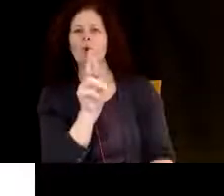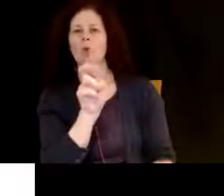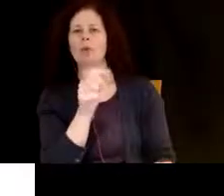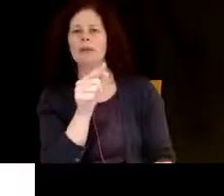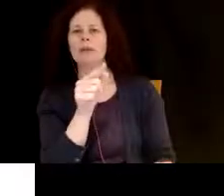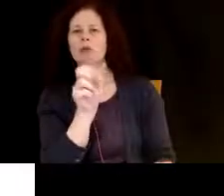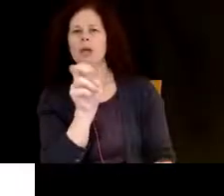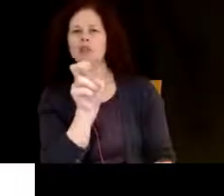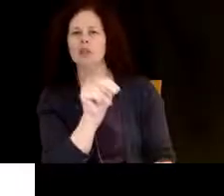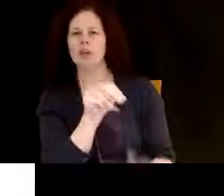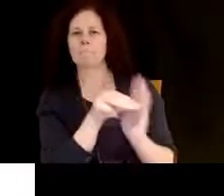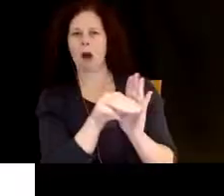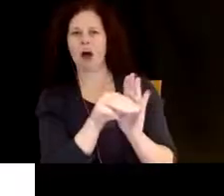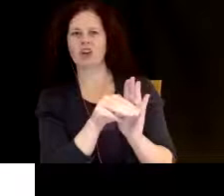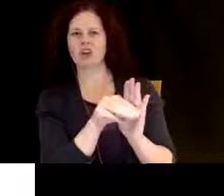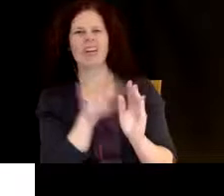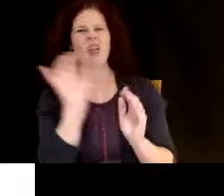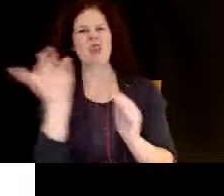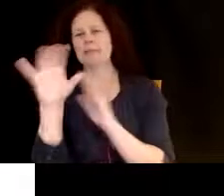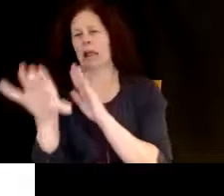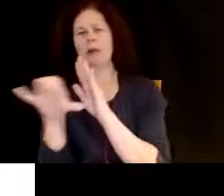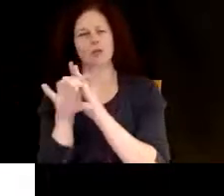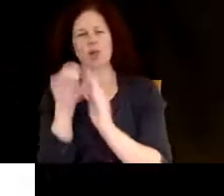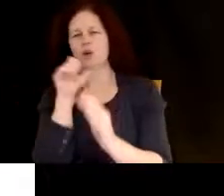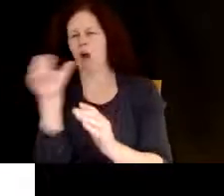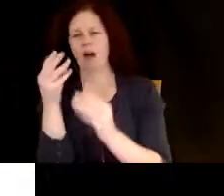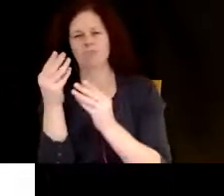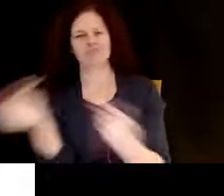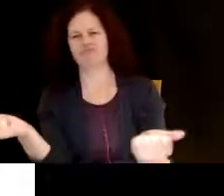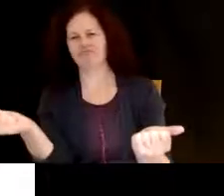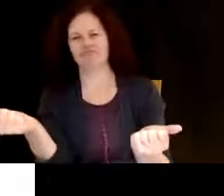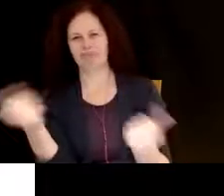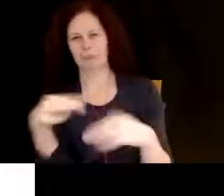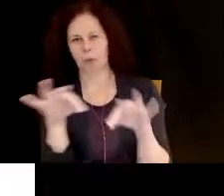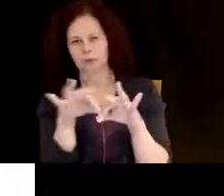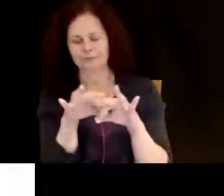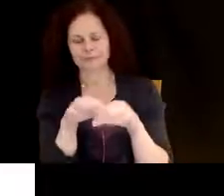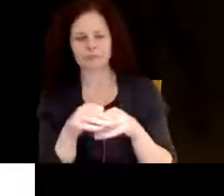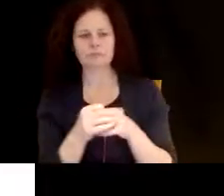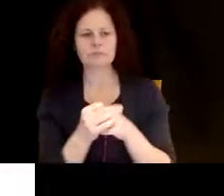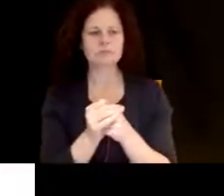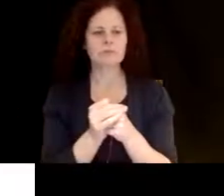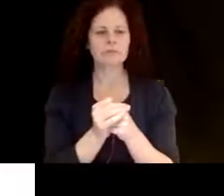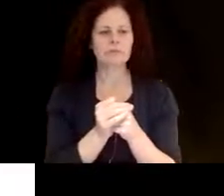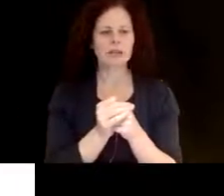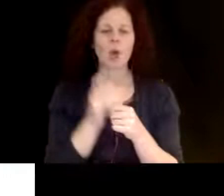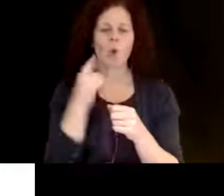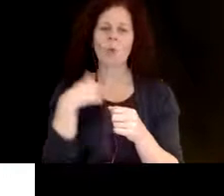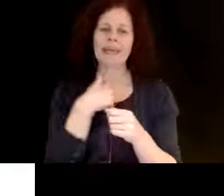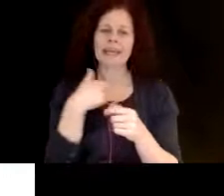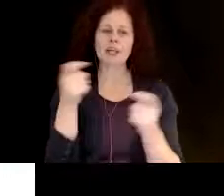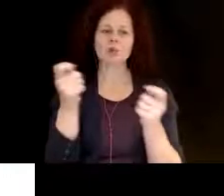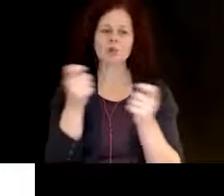Also, in the simple regression, disability rates were negatively associated with compliance, but after controlling for other